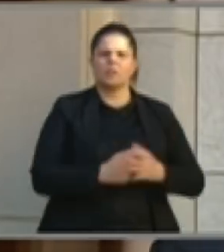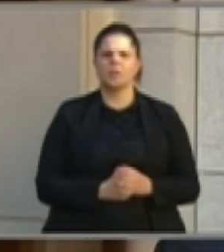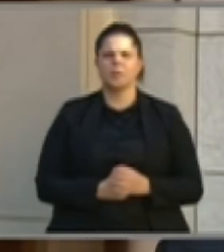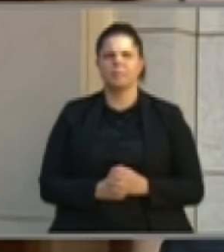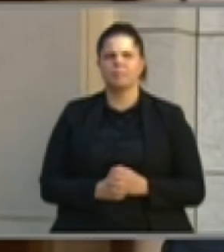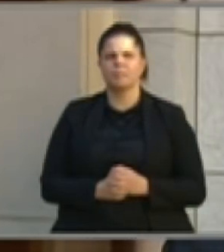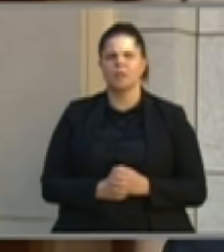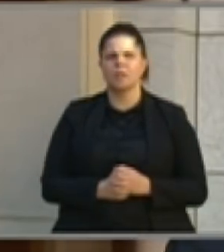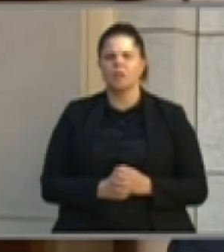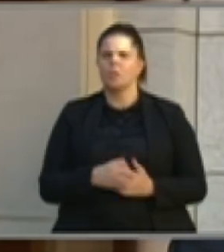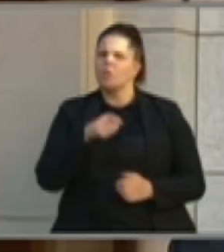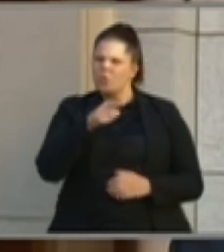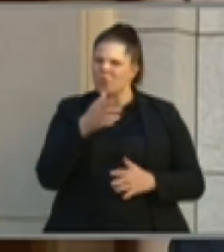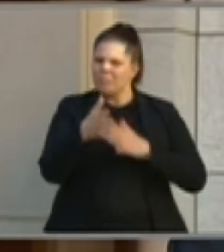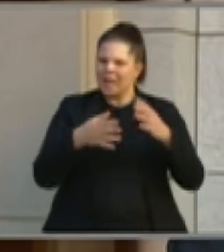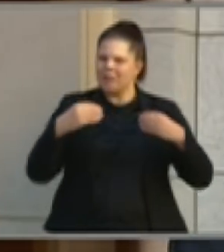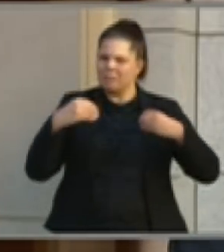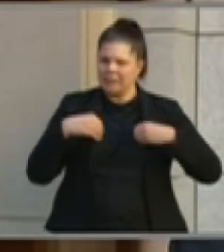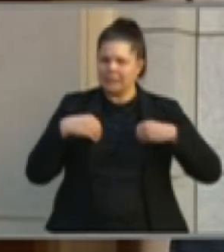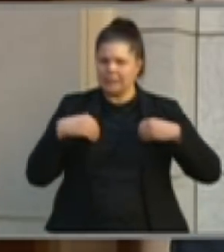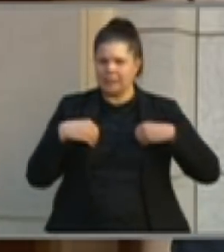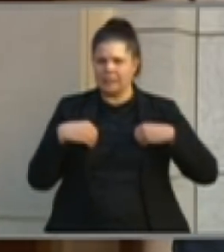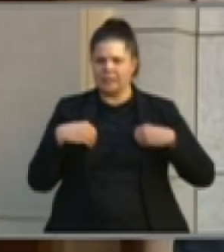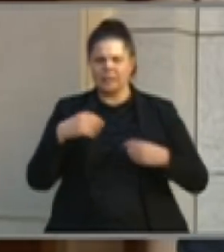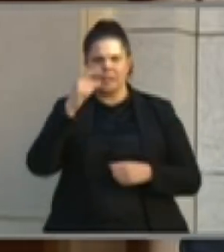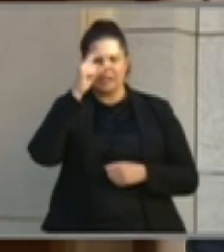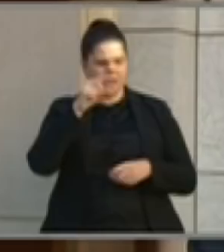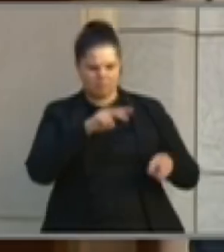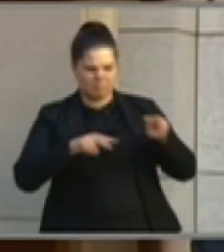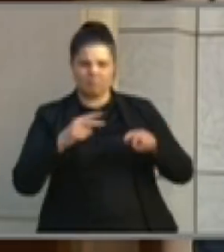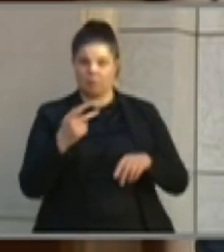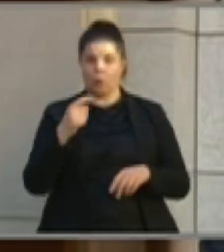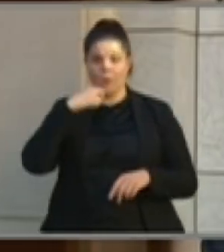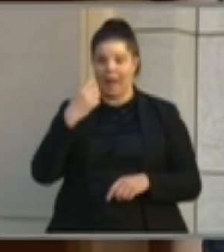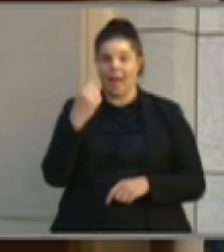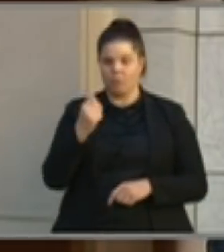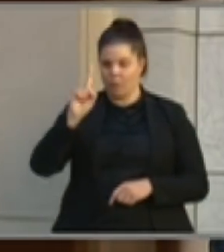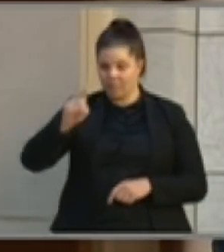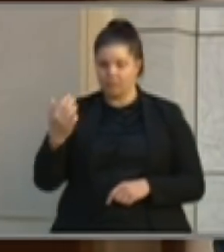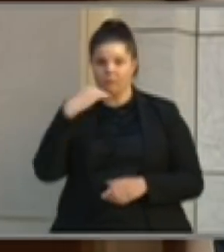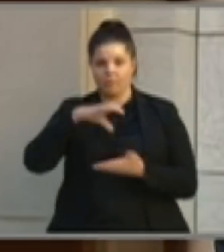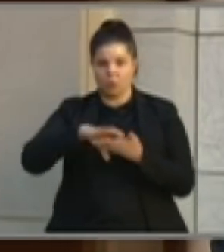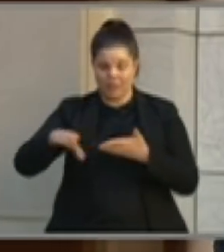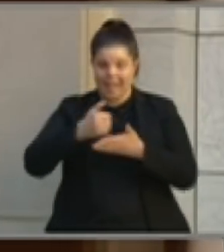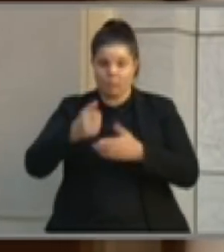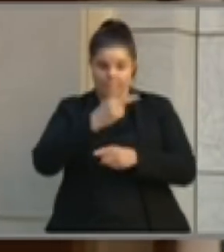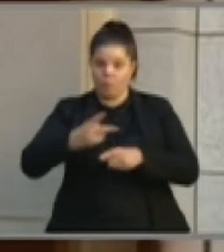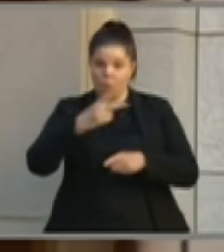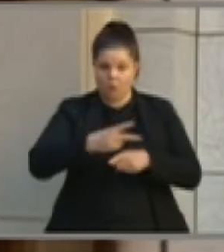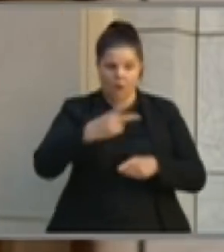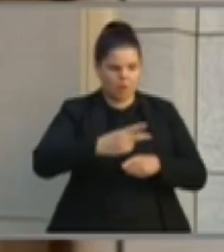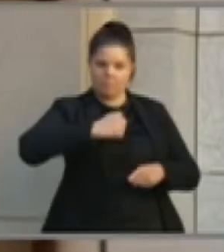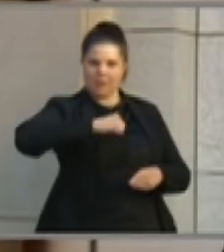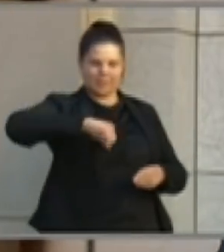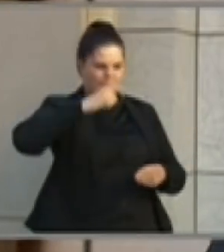that businesses could with confidence give their employees $1,500 a fortnight from now and get that